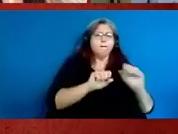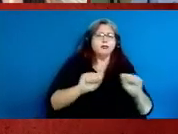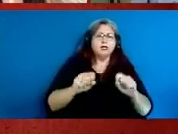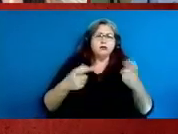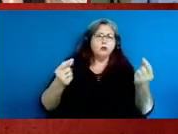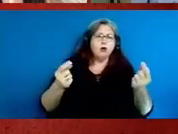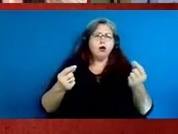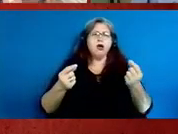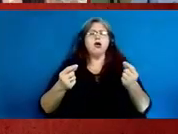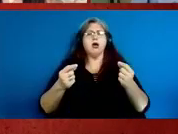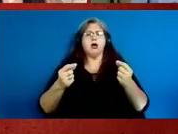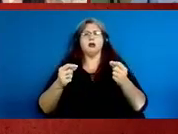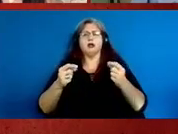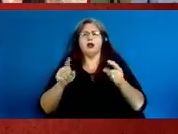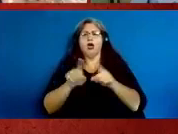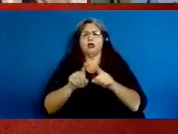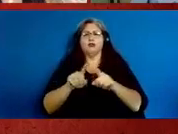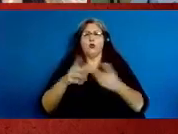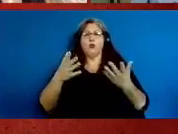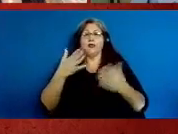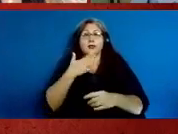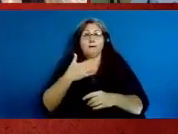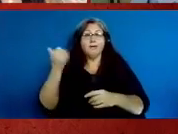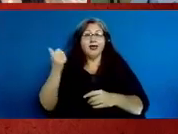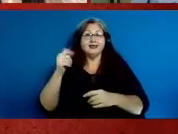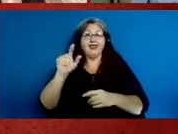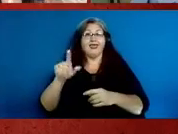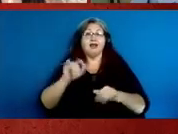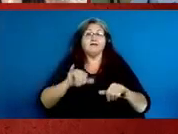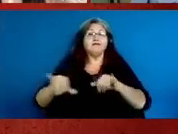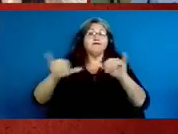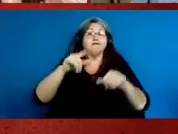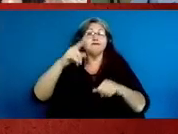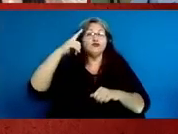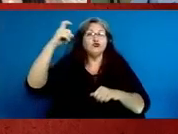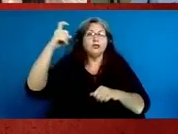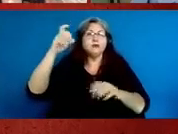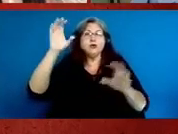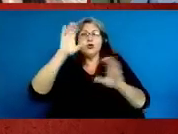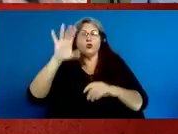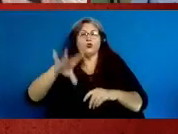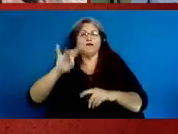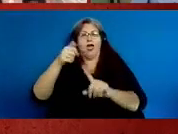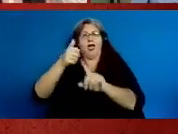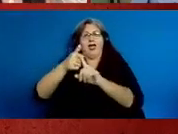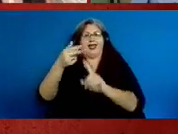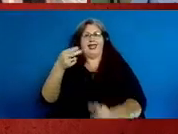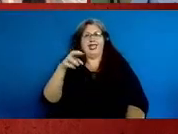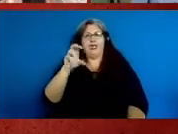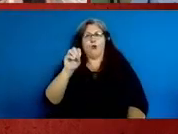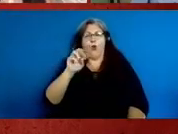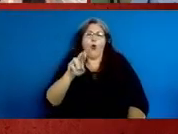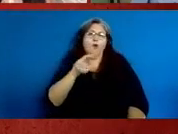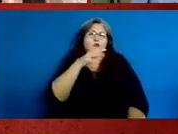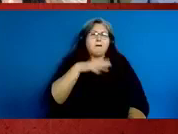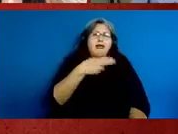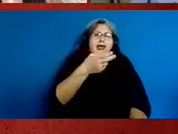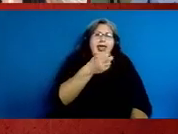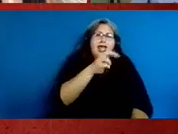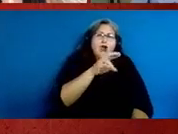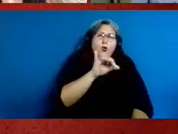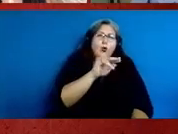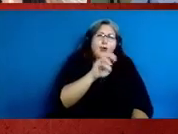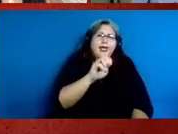you know, and the best thing, the dream for all of us is that we find the hero or the heroine in